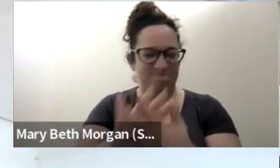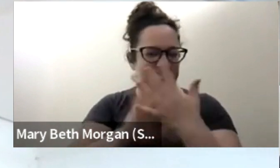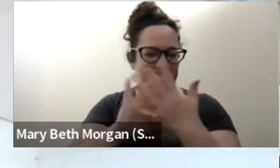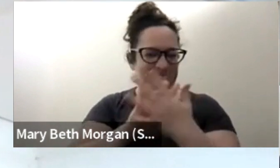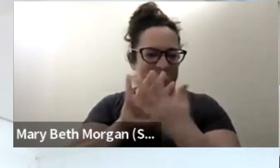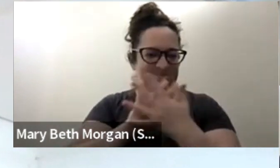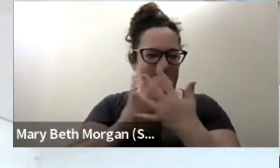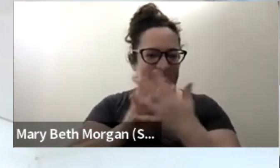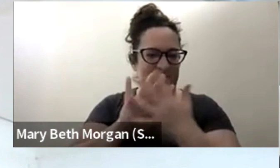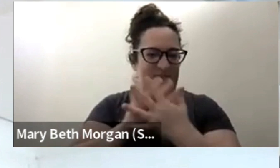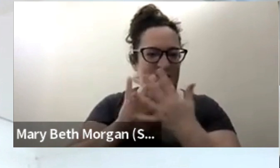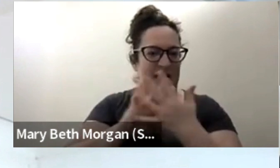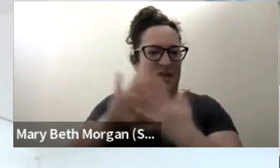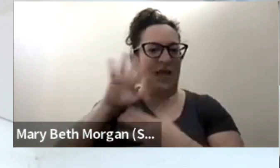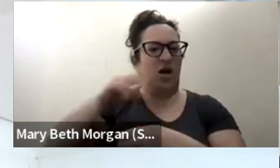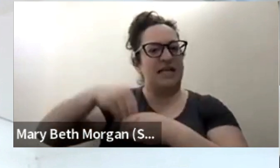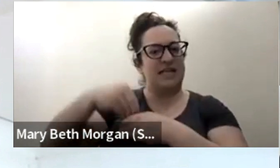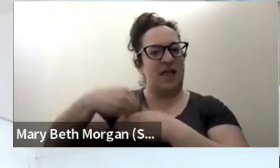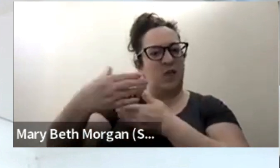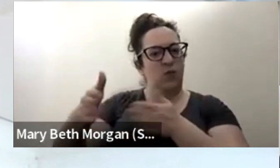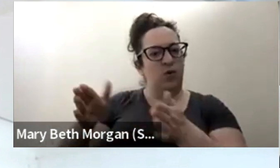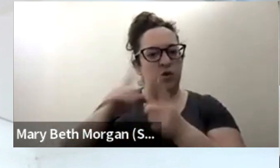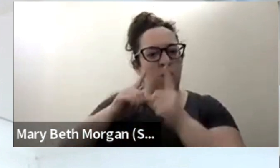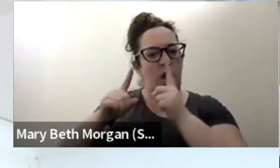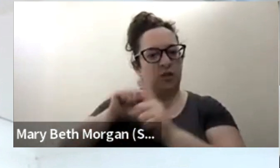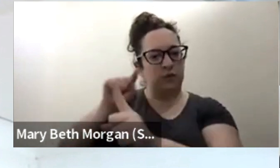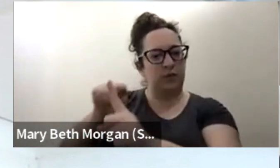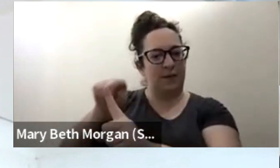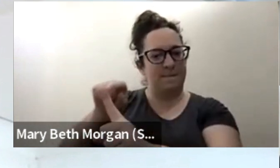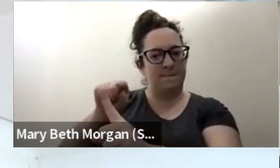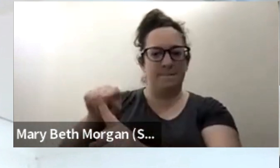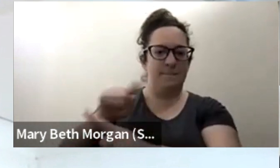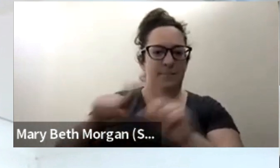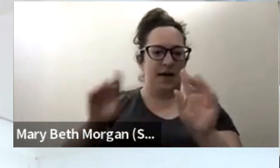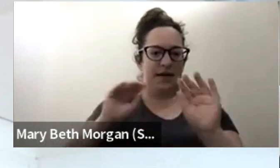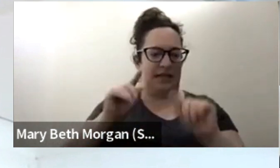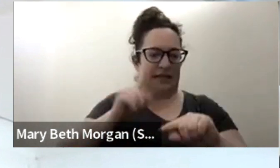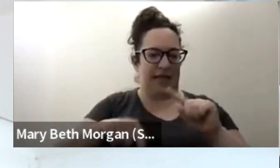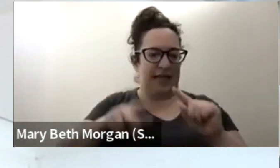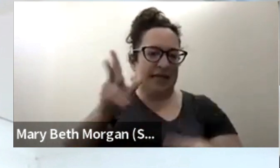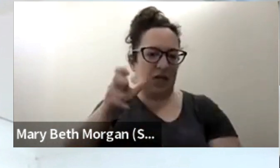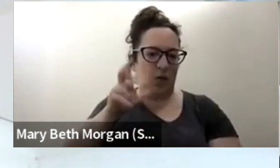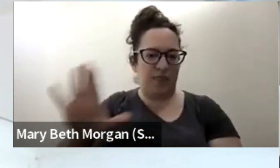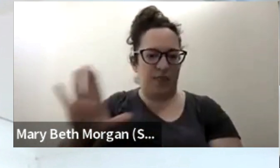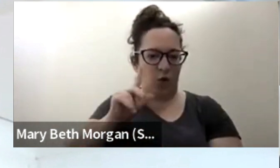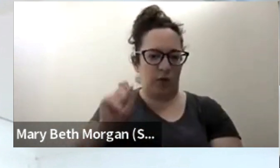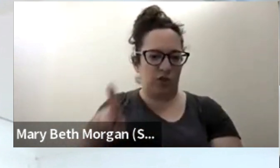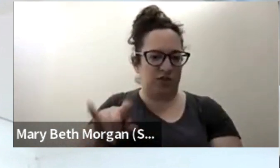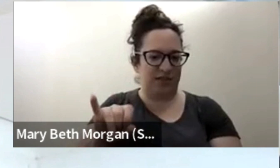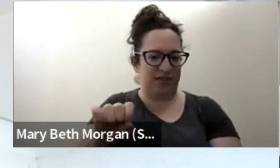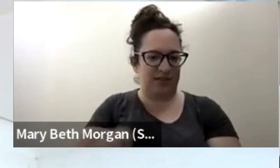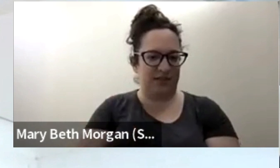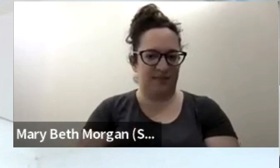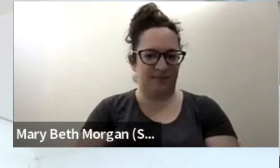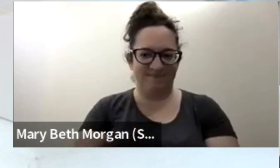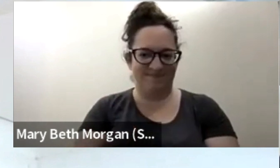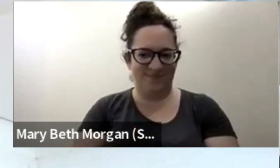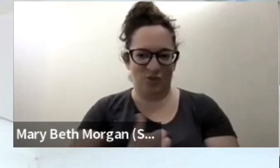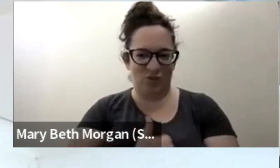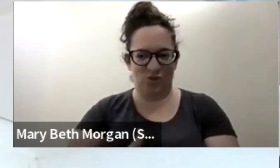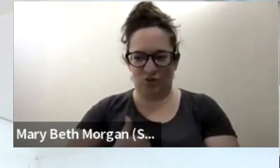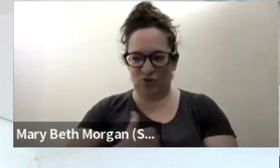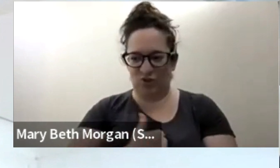last time we did a Shakespeare, it was still very much the performance of gender as sort of the main construct. Quite interested now